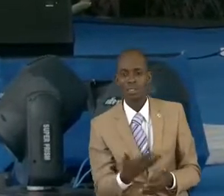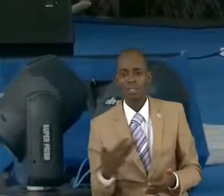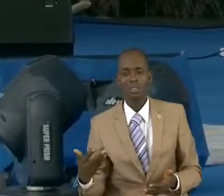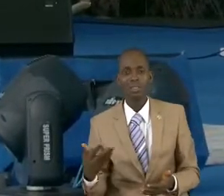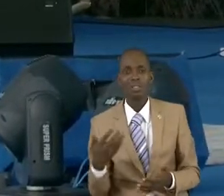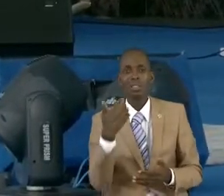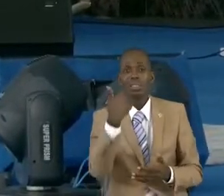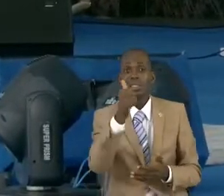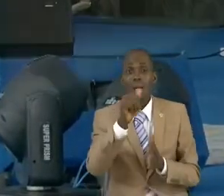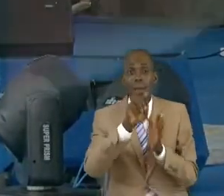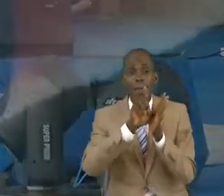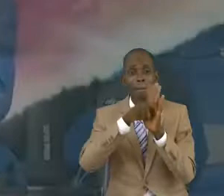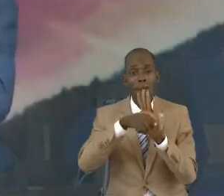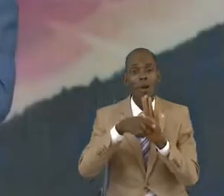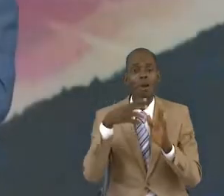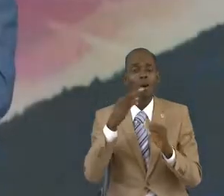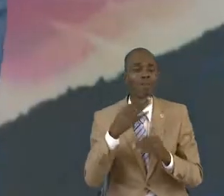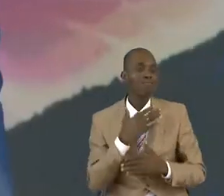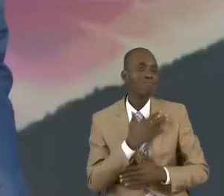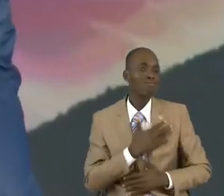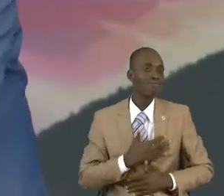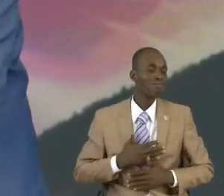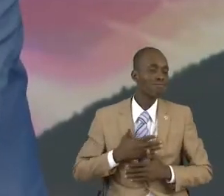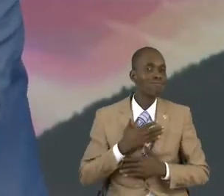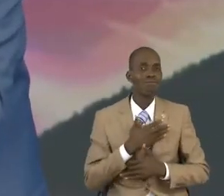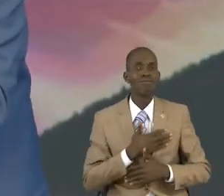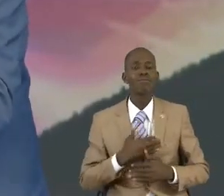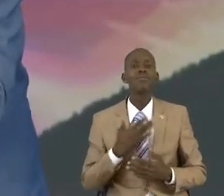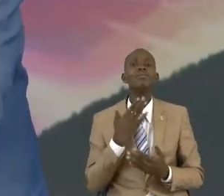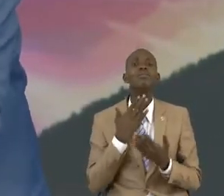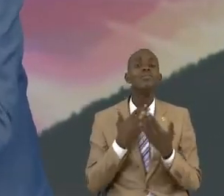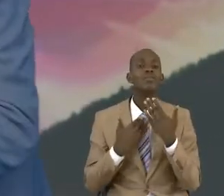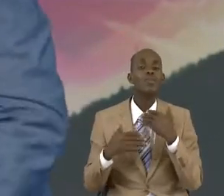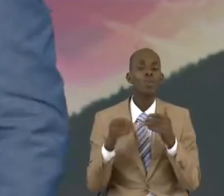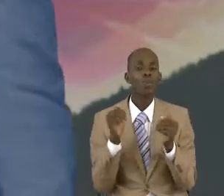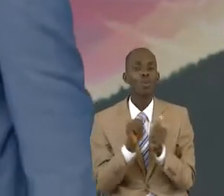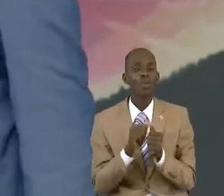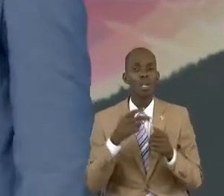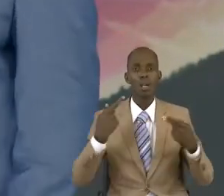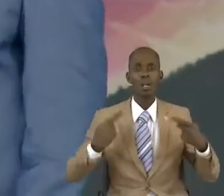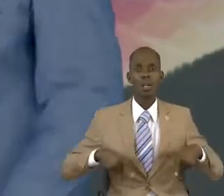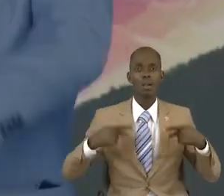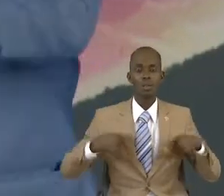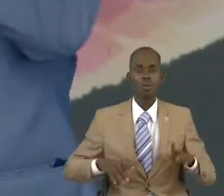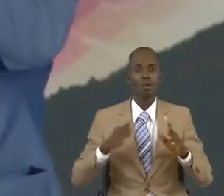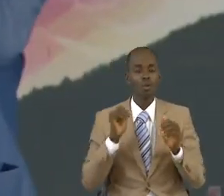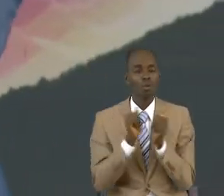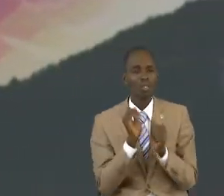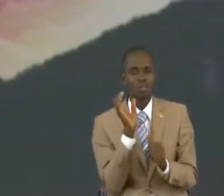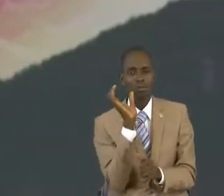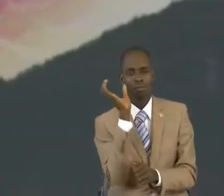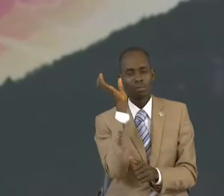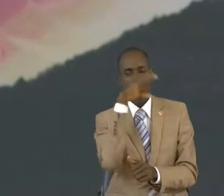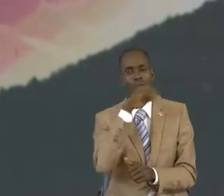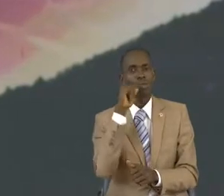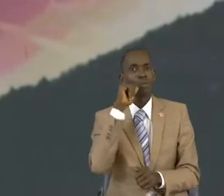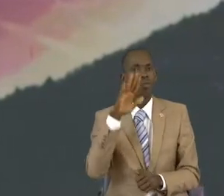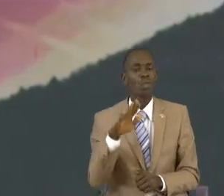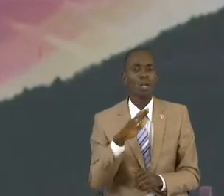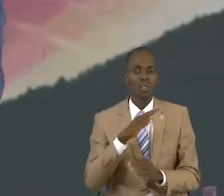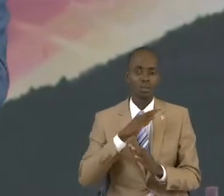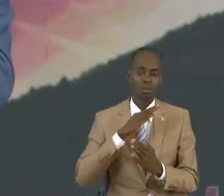pleasure with a maid, with a harlot, with a strange woman hindered you